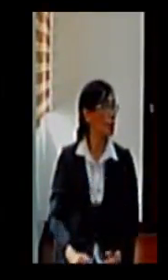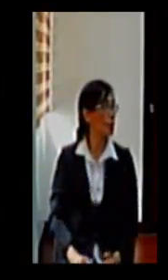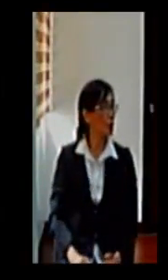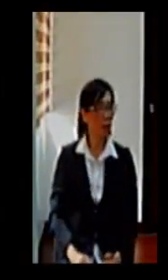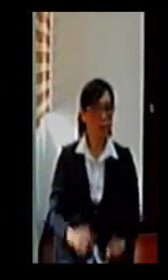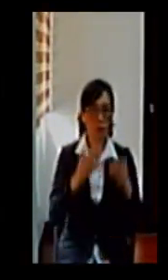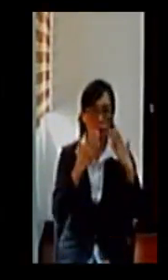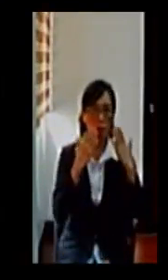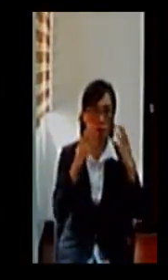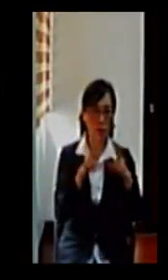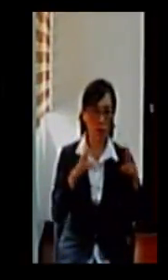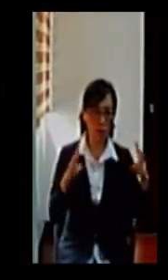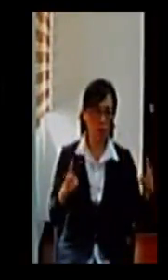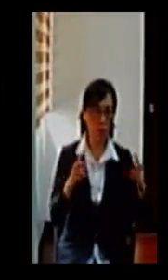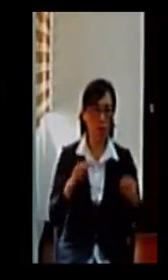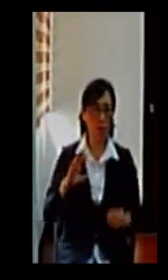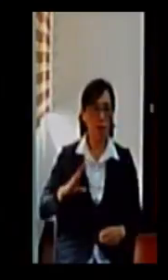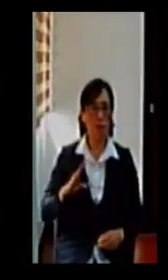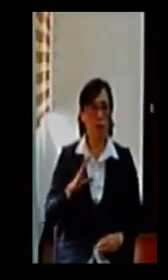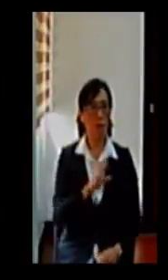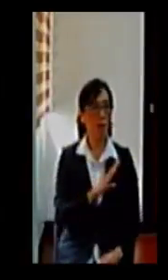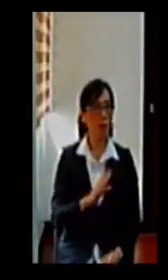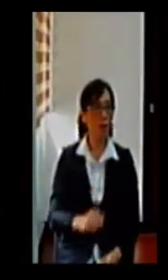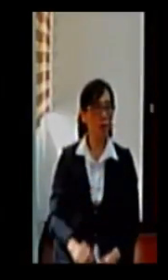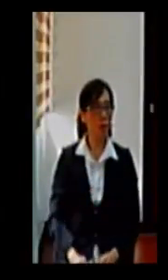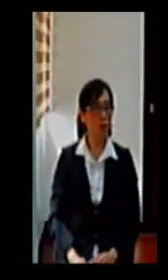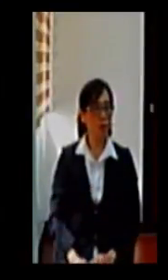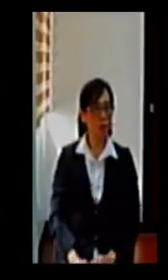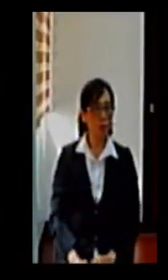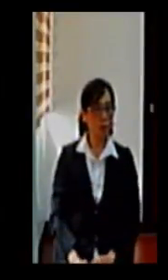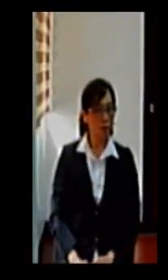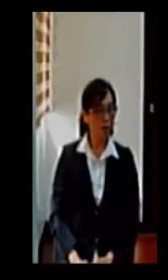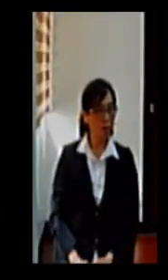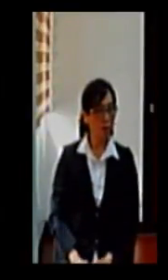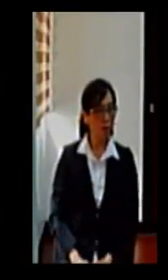Thank you very much, Commissioner Lea Armamento. With the permission of the Chair,